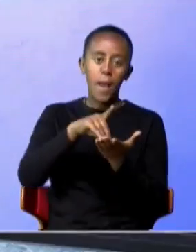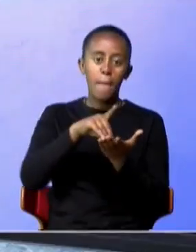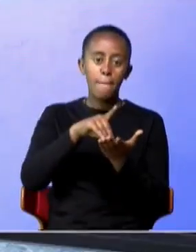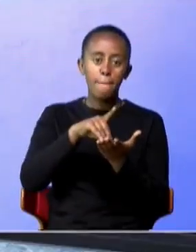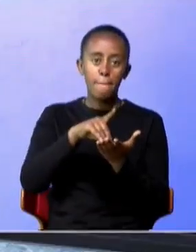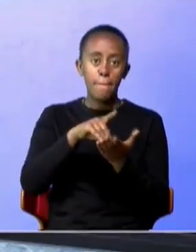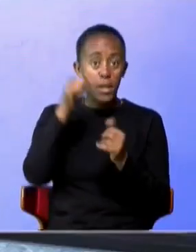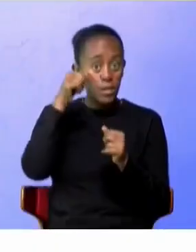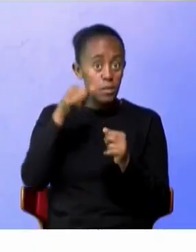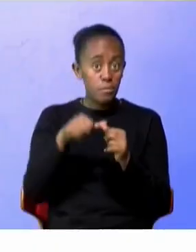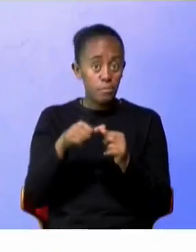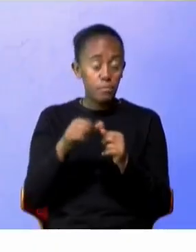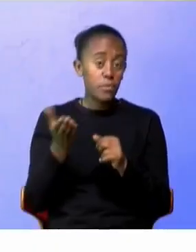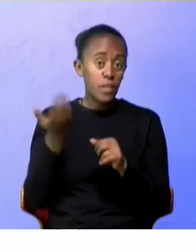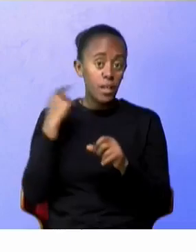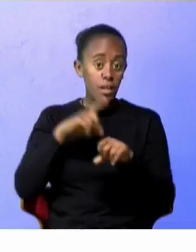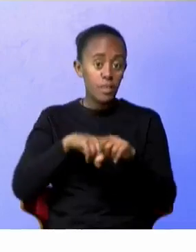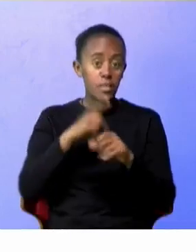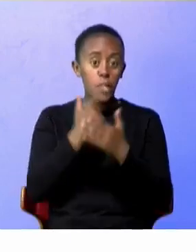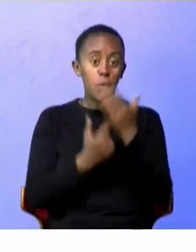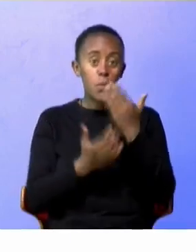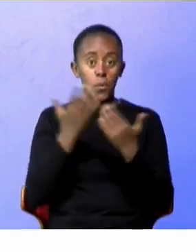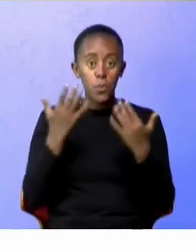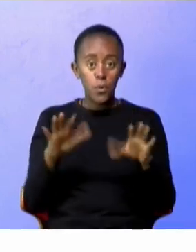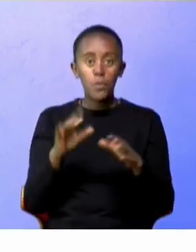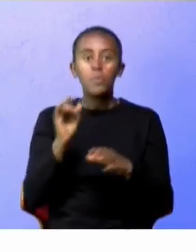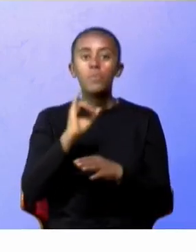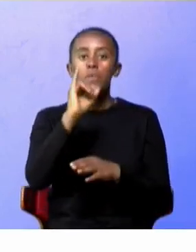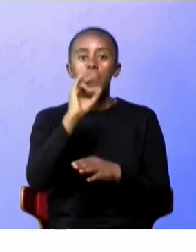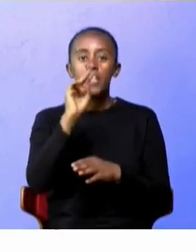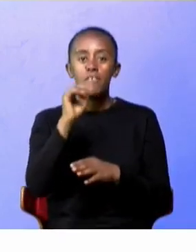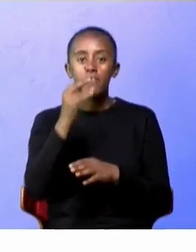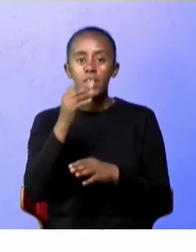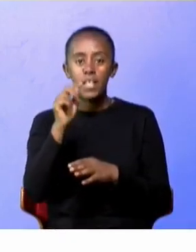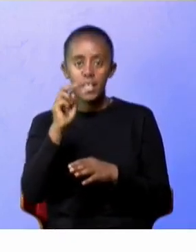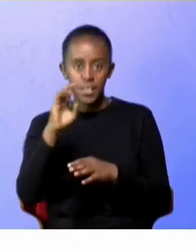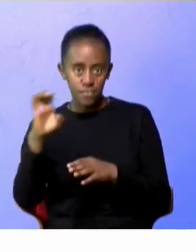If you remember, last time we talked about infinitives.